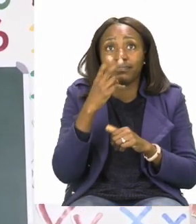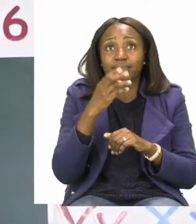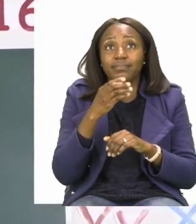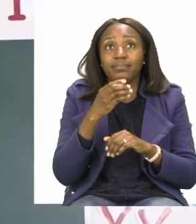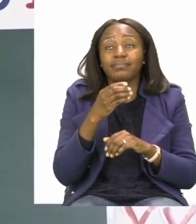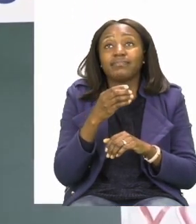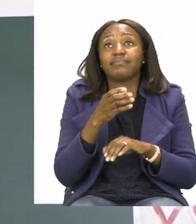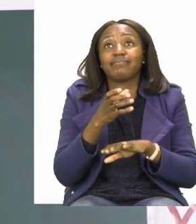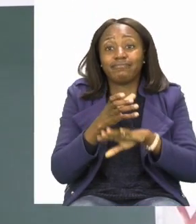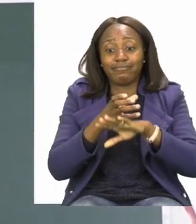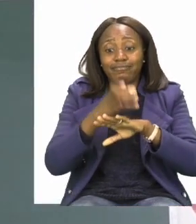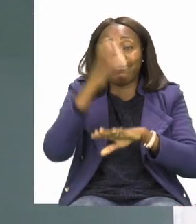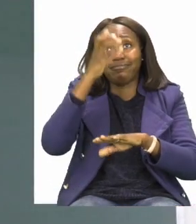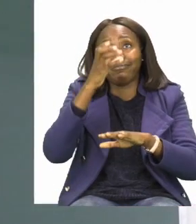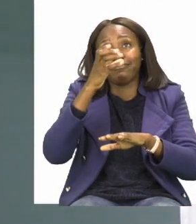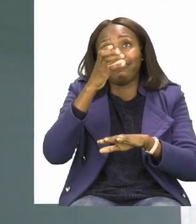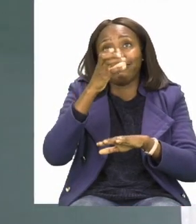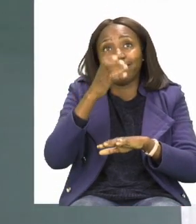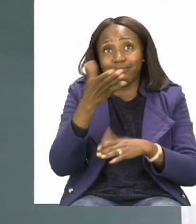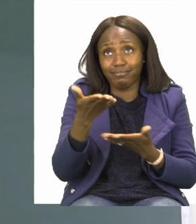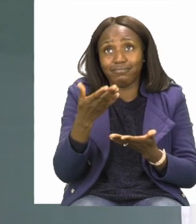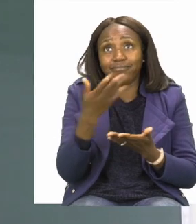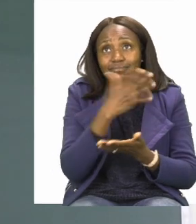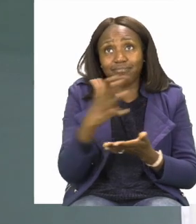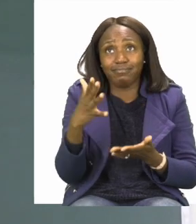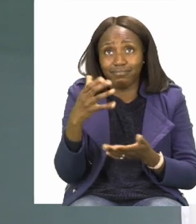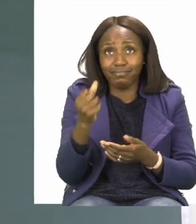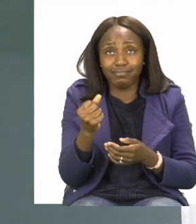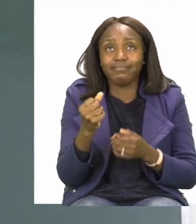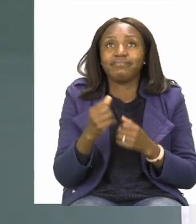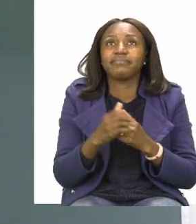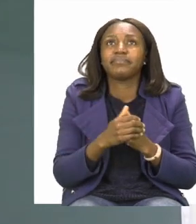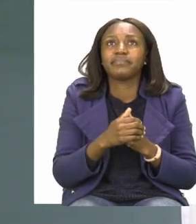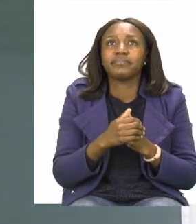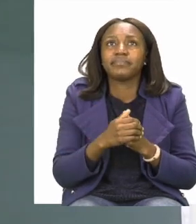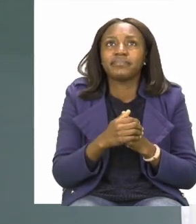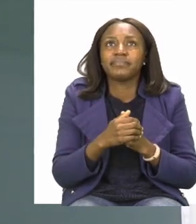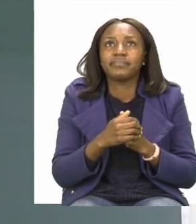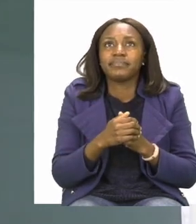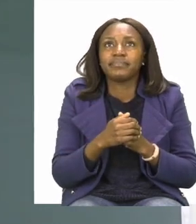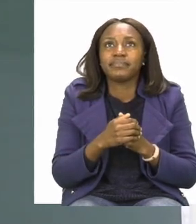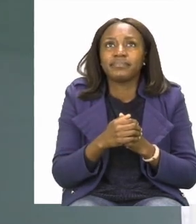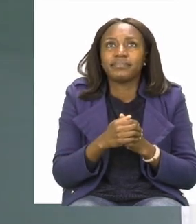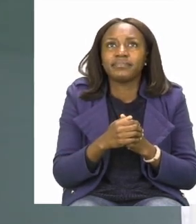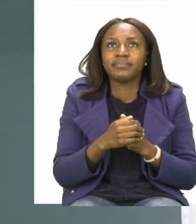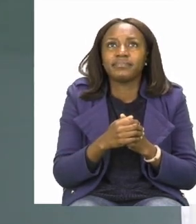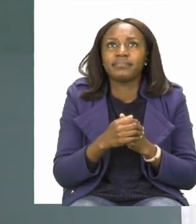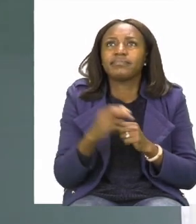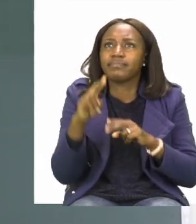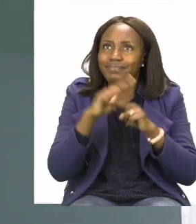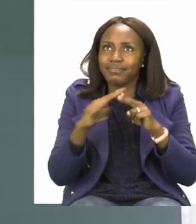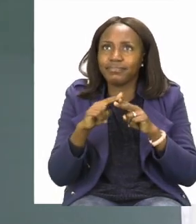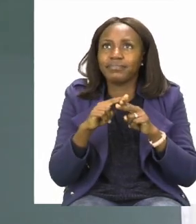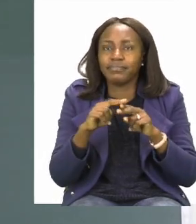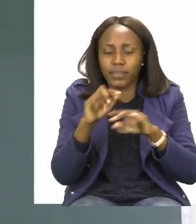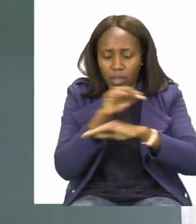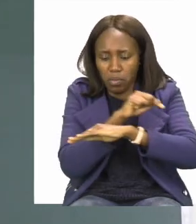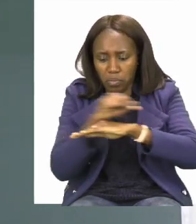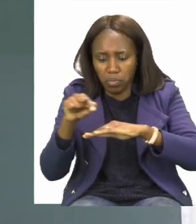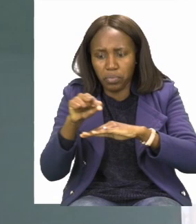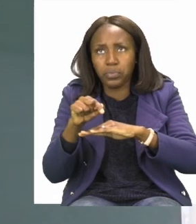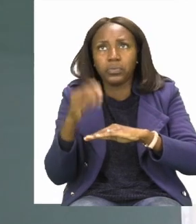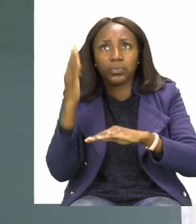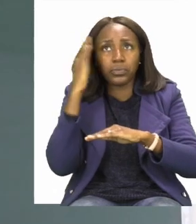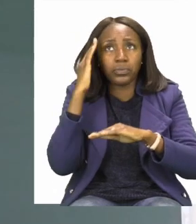have a jug with water. Now, if we're going to read that jug, we need a ruler. Not